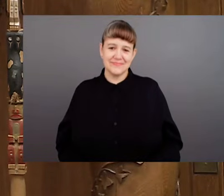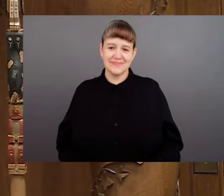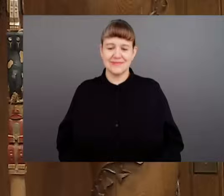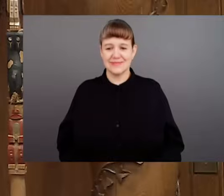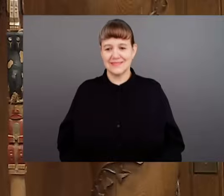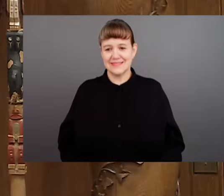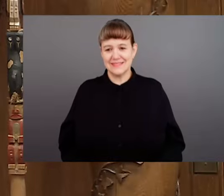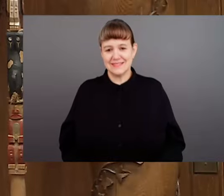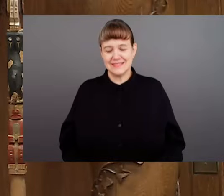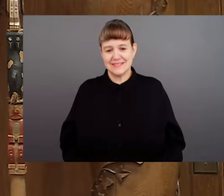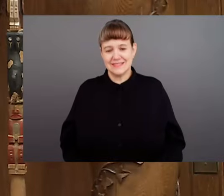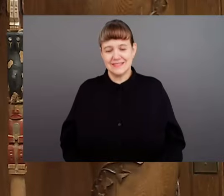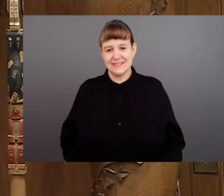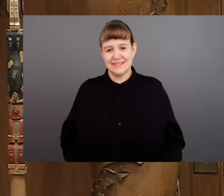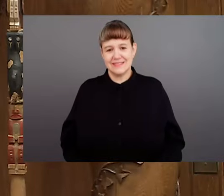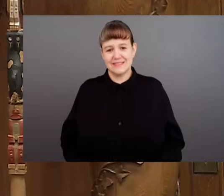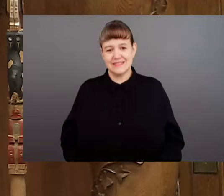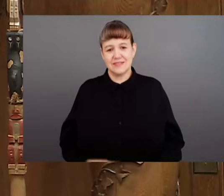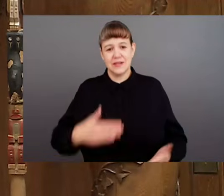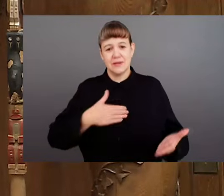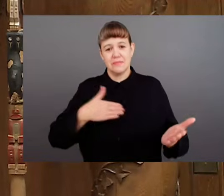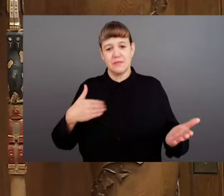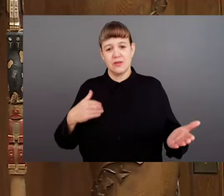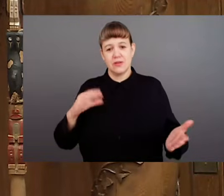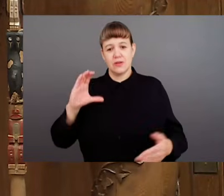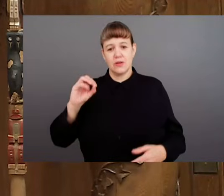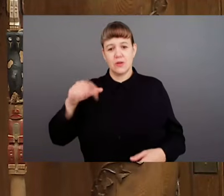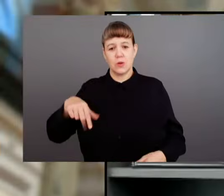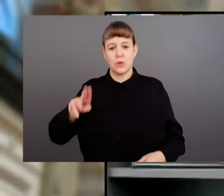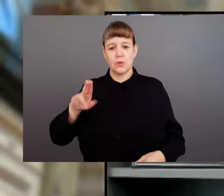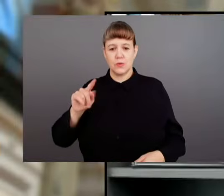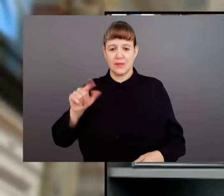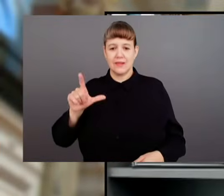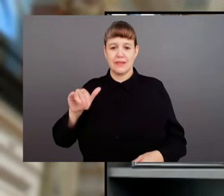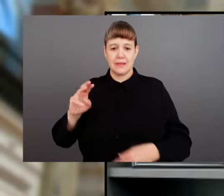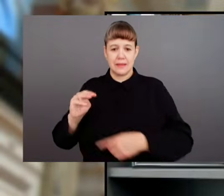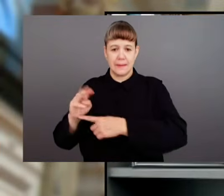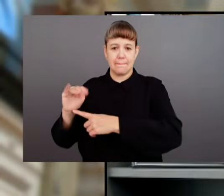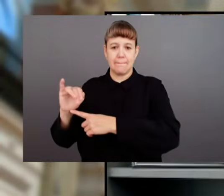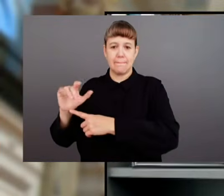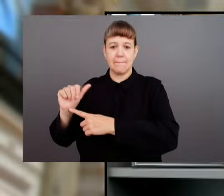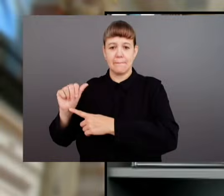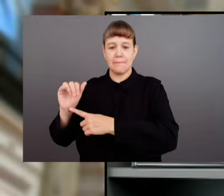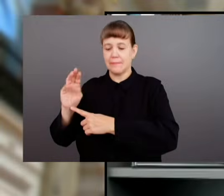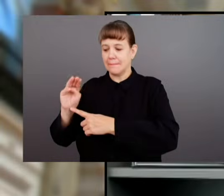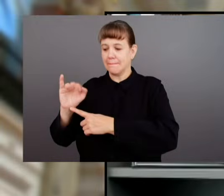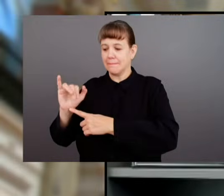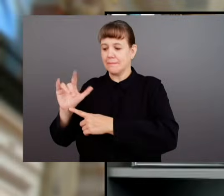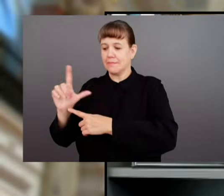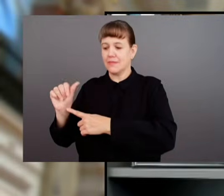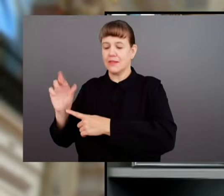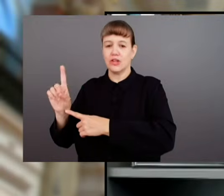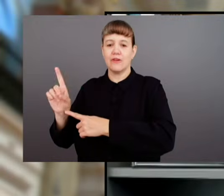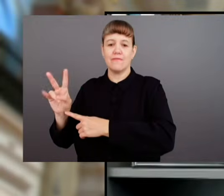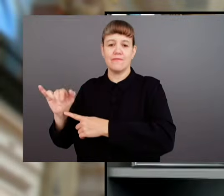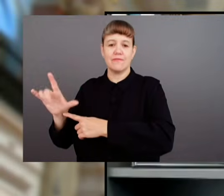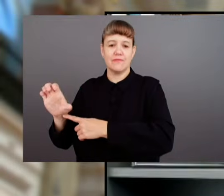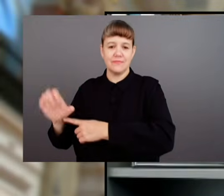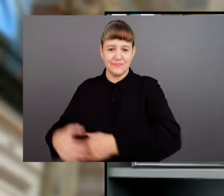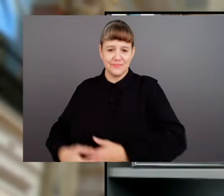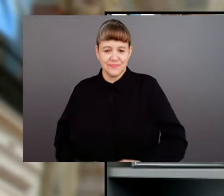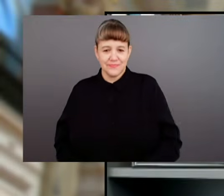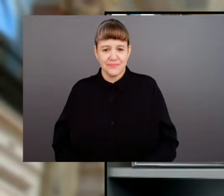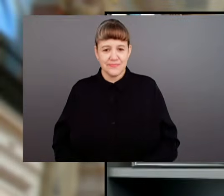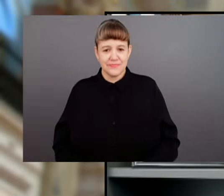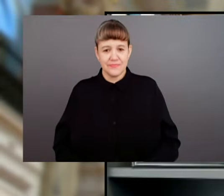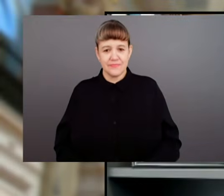Member for Coquitlam-Millardville. Thank you, Honourable Speaker. It is Breast Cancer Awareness Month, and I would like to thank